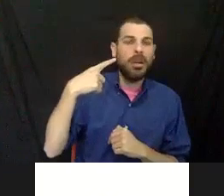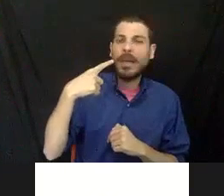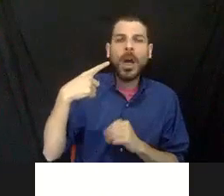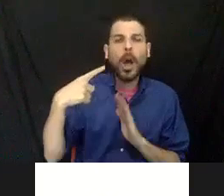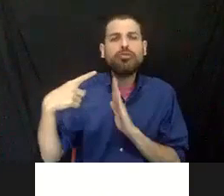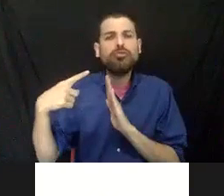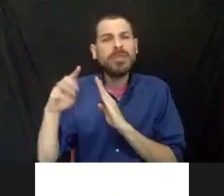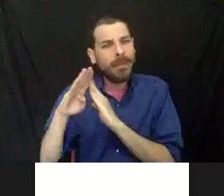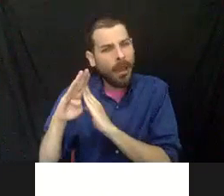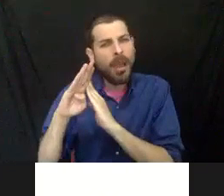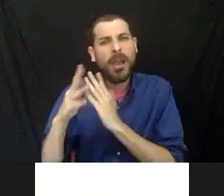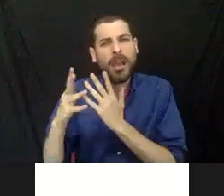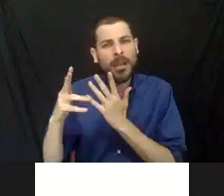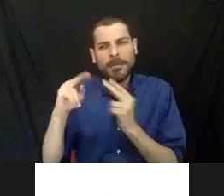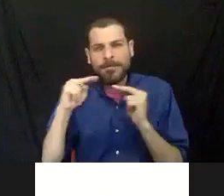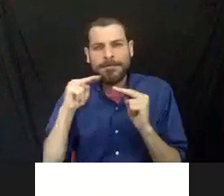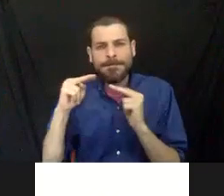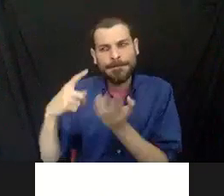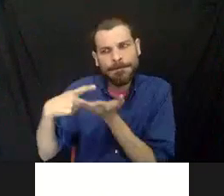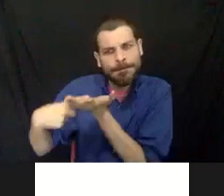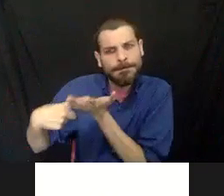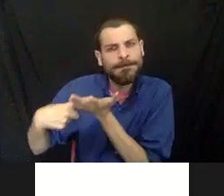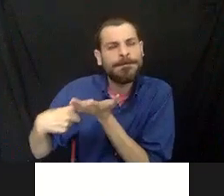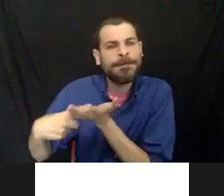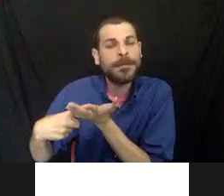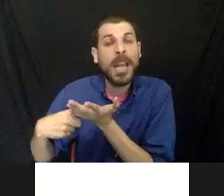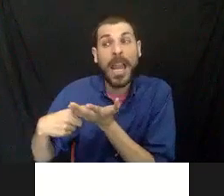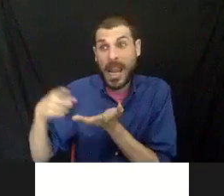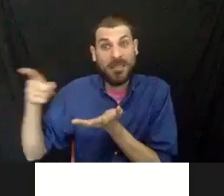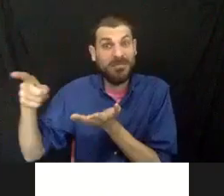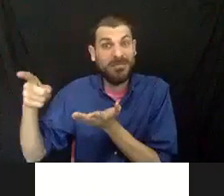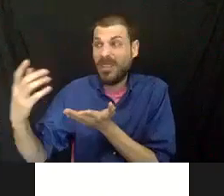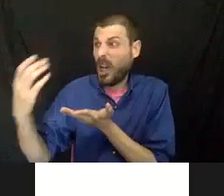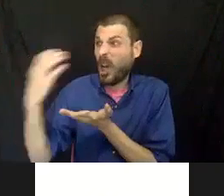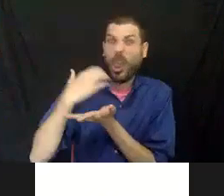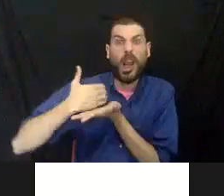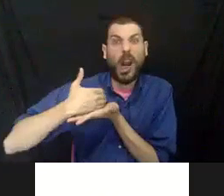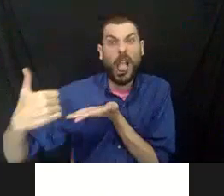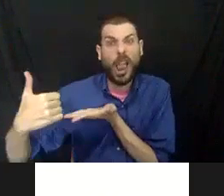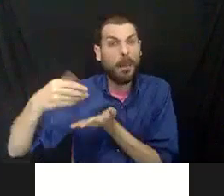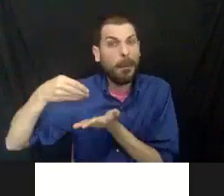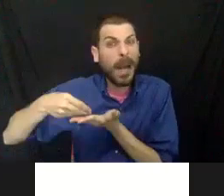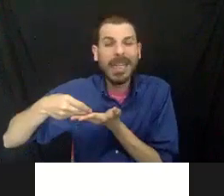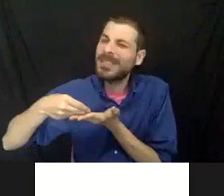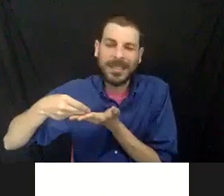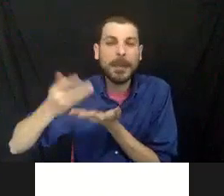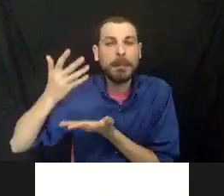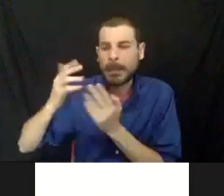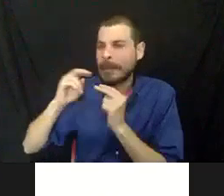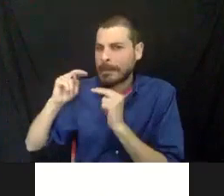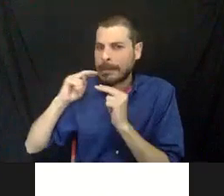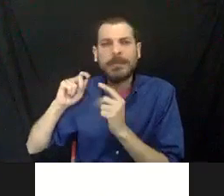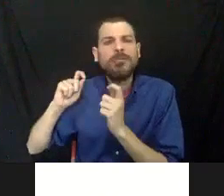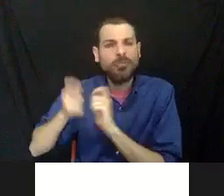that could help keep them from collecting and help keep them from prevailing in those lawsuits.